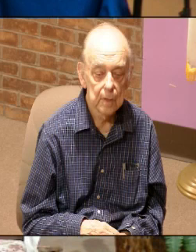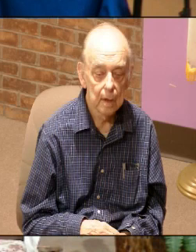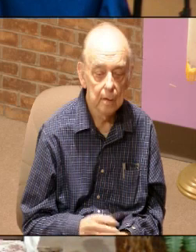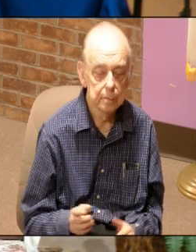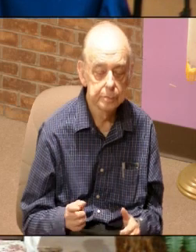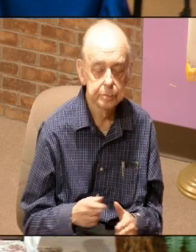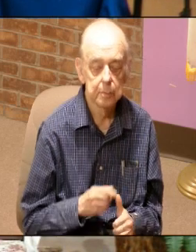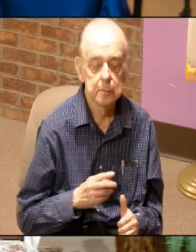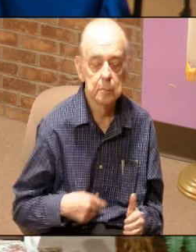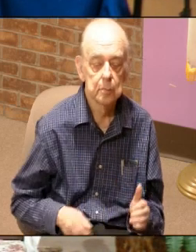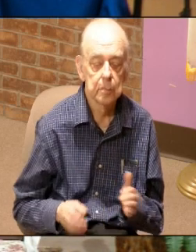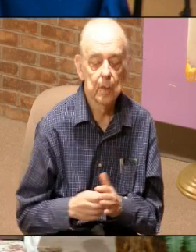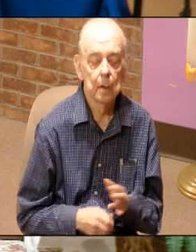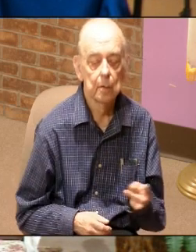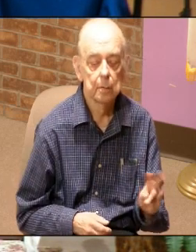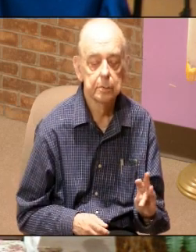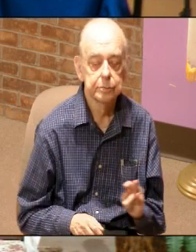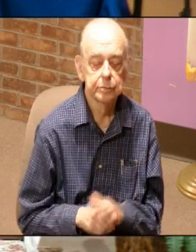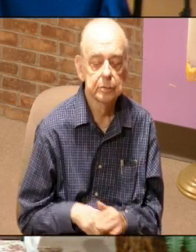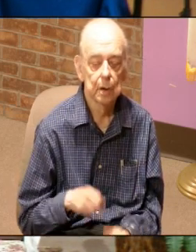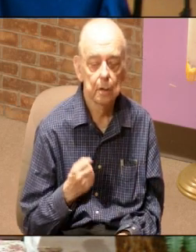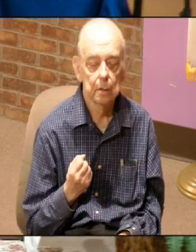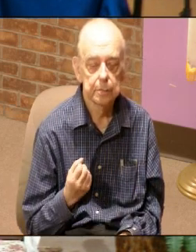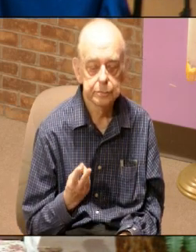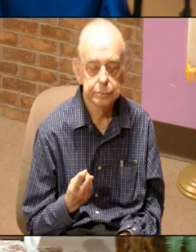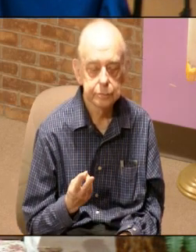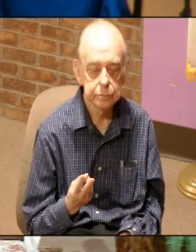verse kings chapter 17 and verse number 12